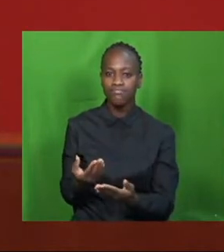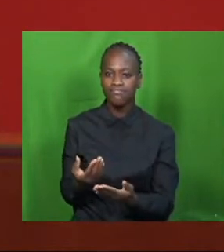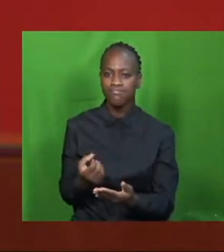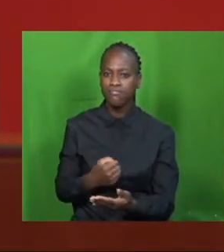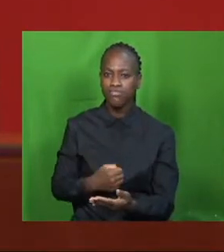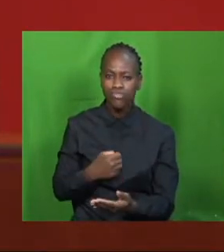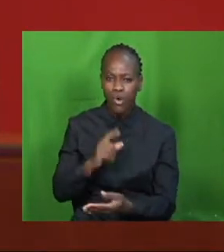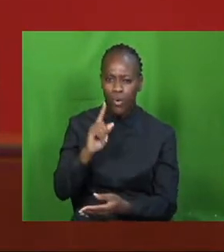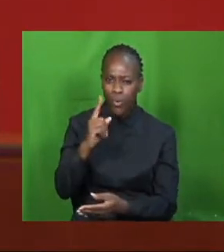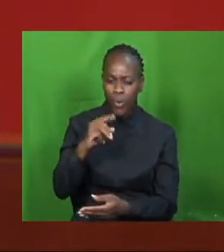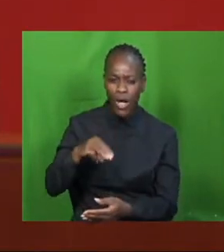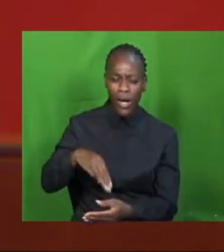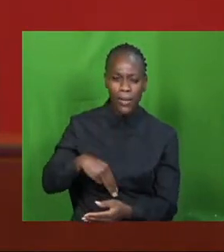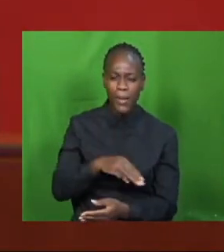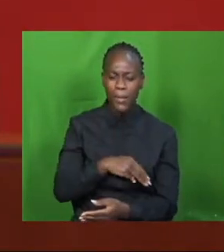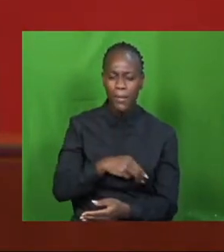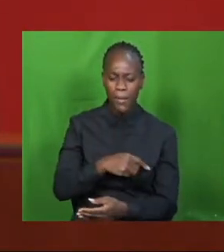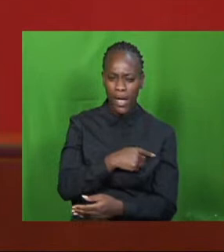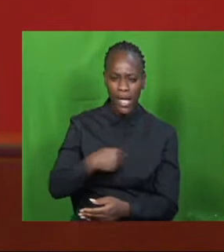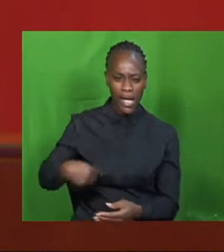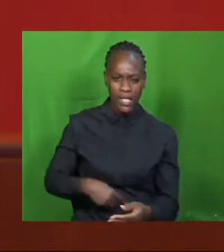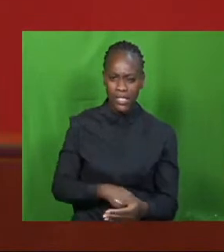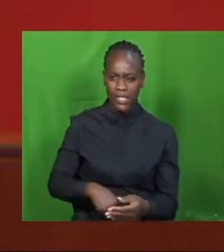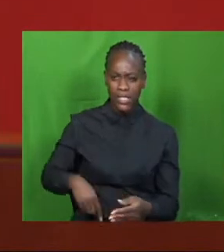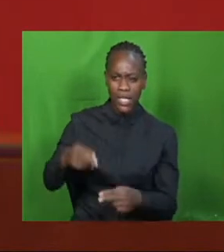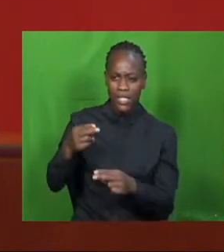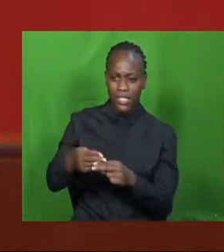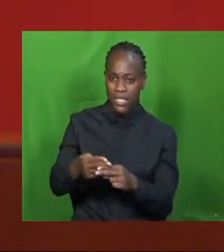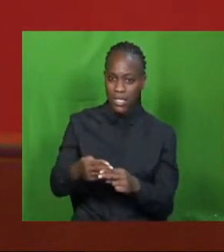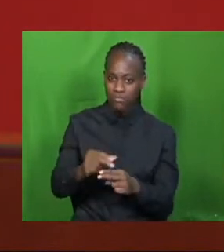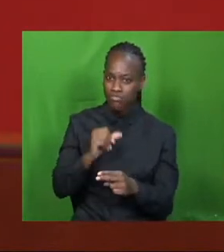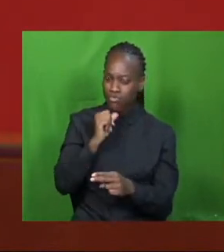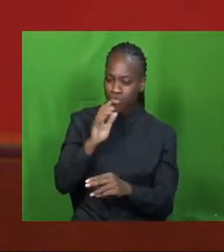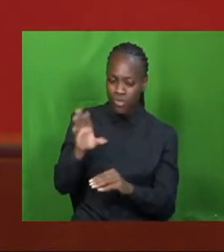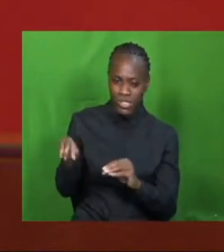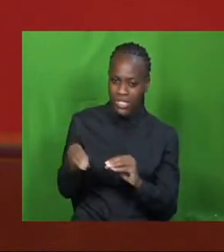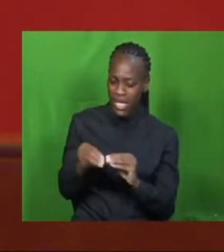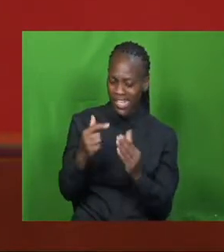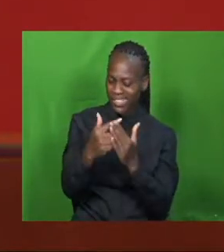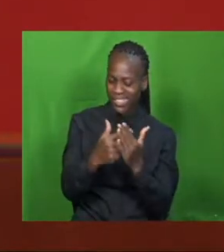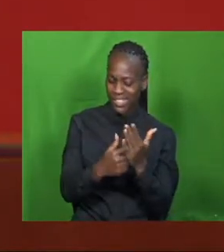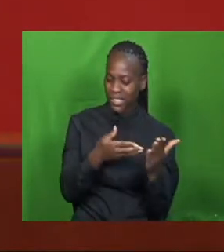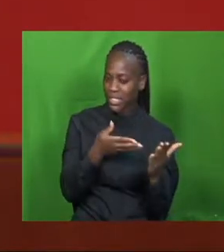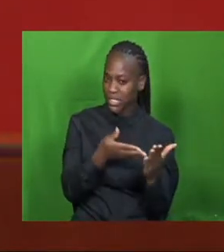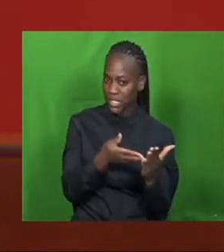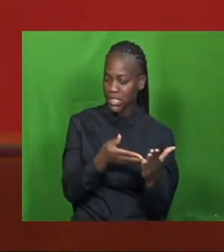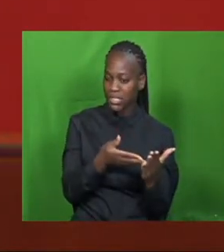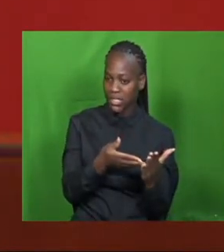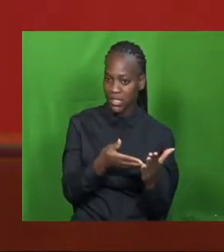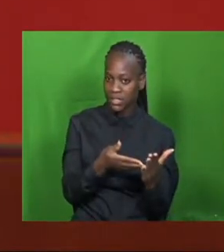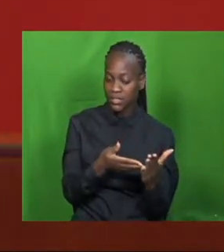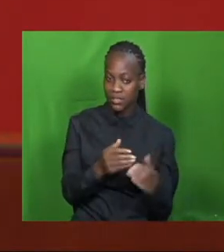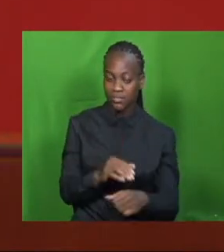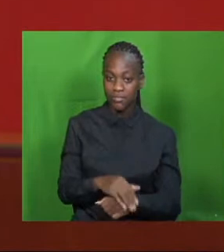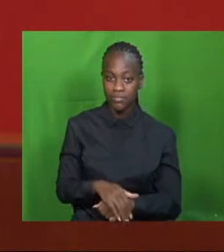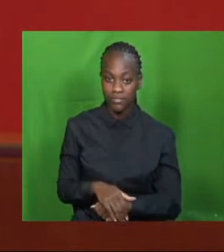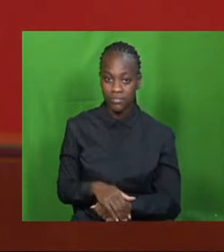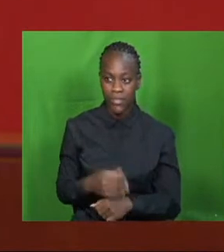be rotational amongst the 9 regions of CPA. And Africa is united